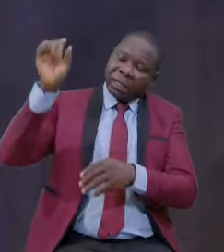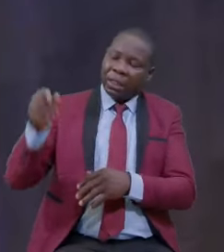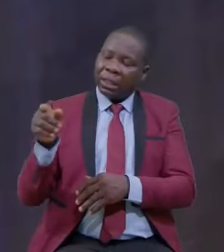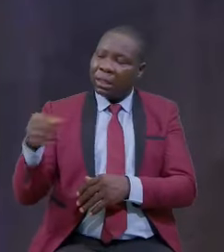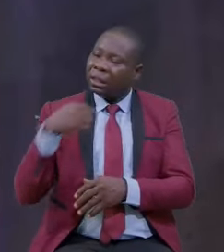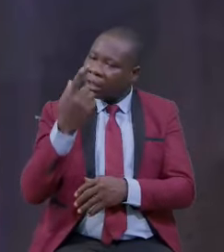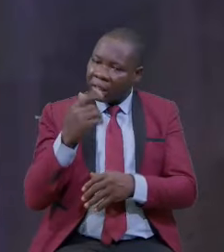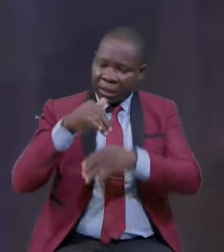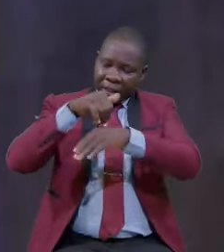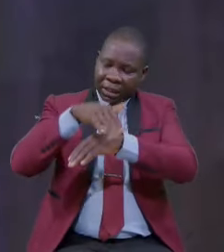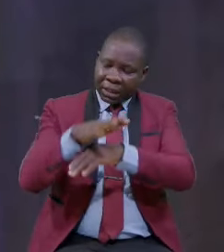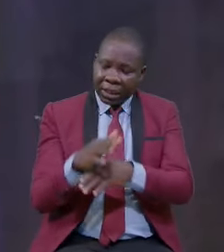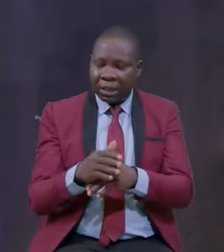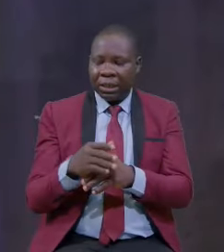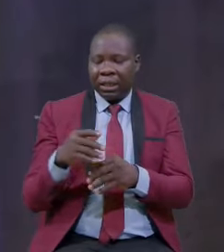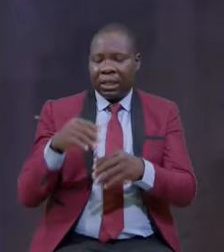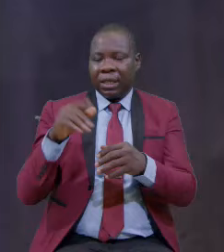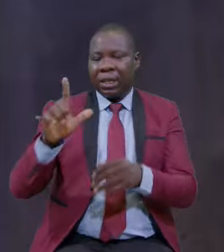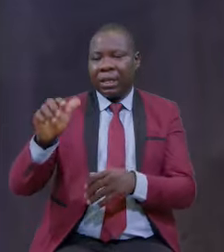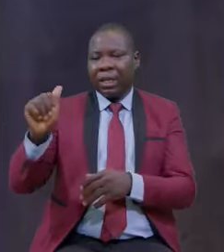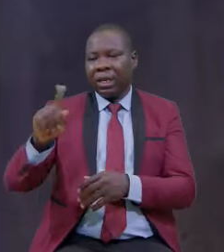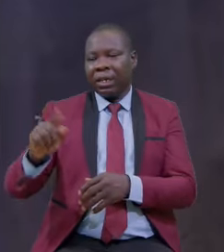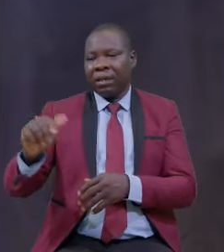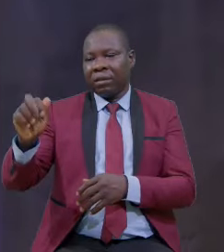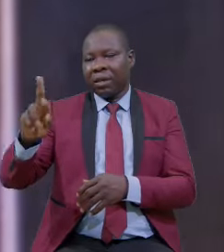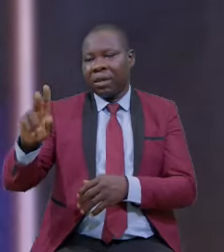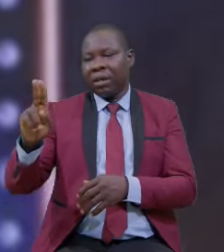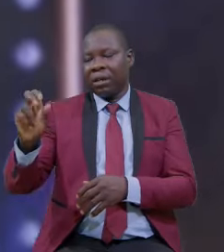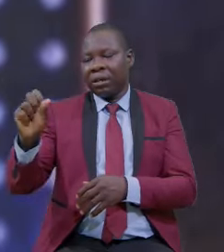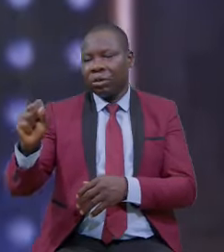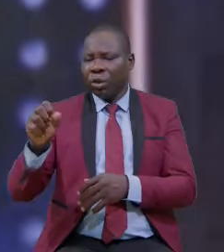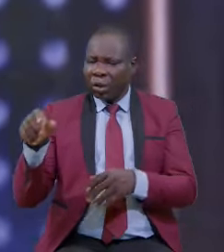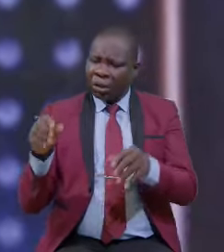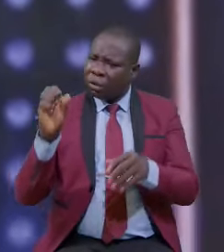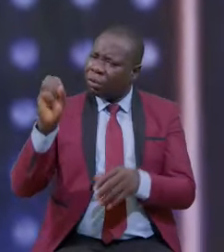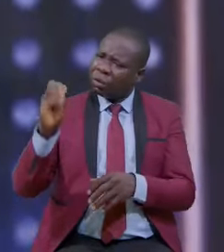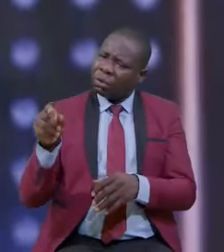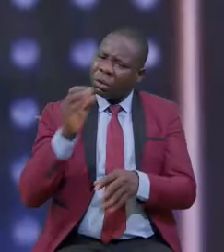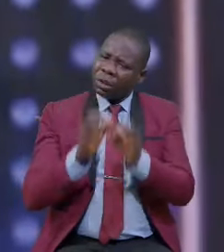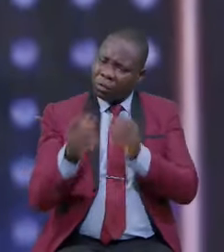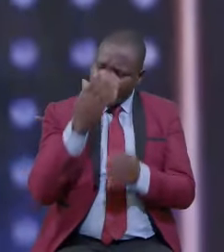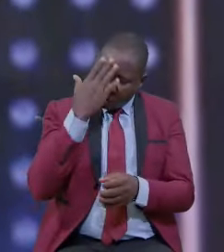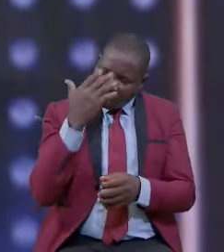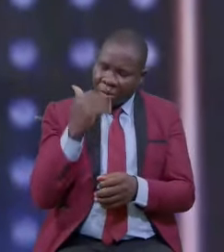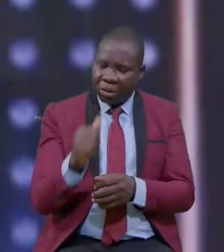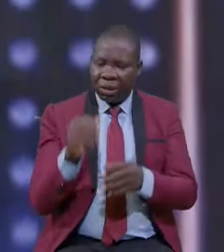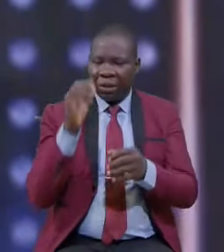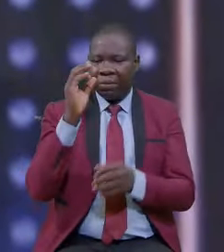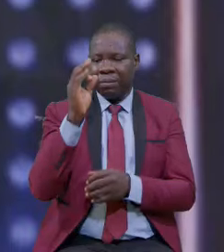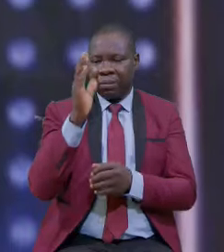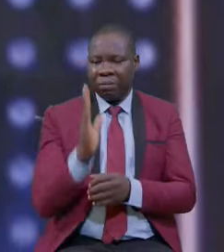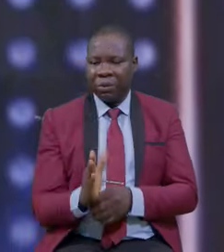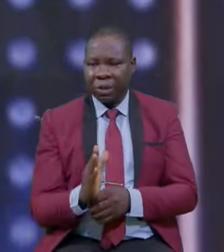him? So you know a preacher. Why didn't you send for him? So that he can give you basic instruction